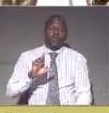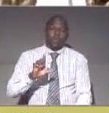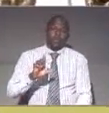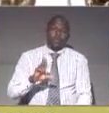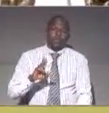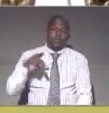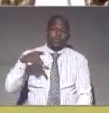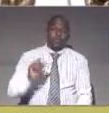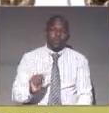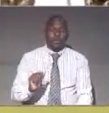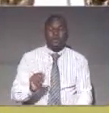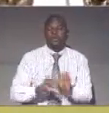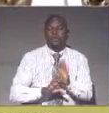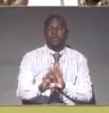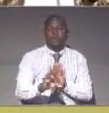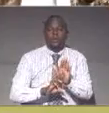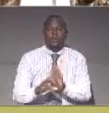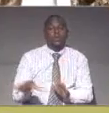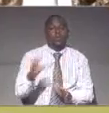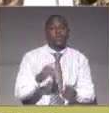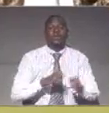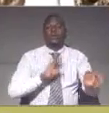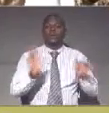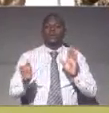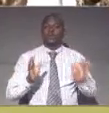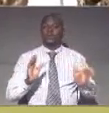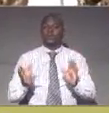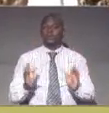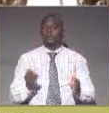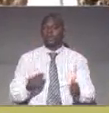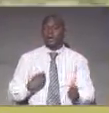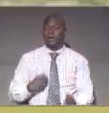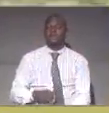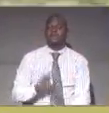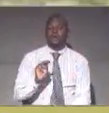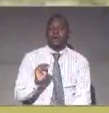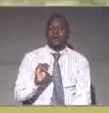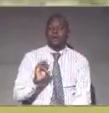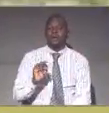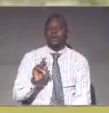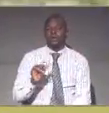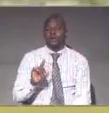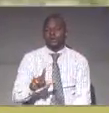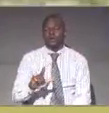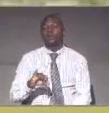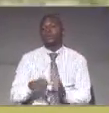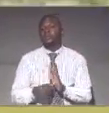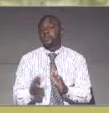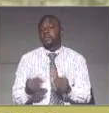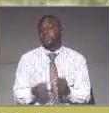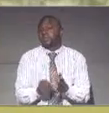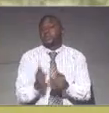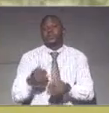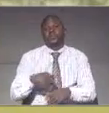is representative of all these other locations that have mineral issues. Going to court, okay, suing is not the solution. First of